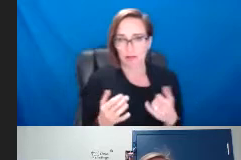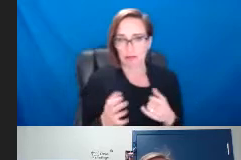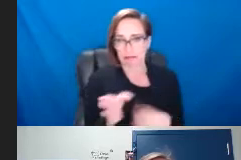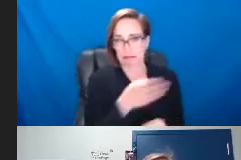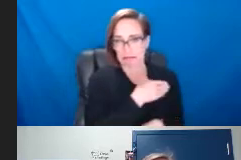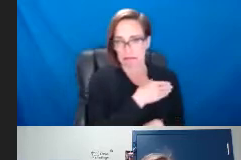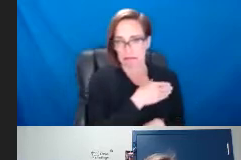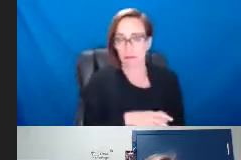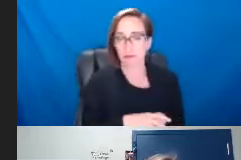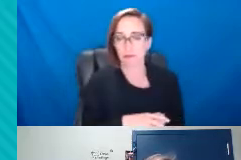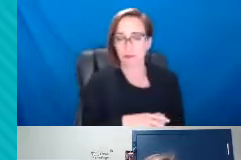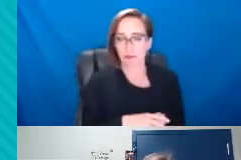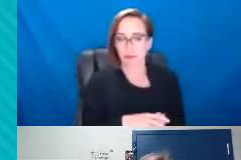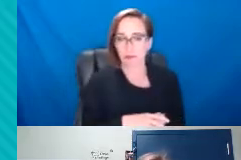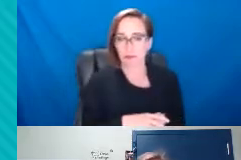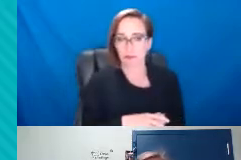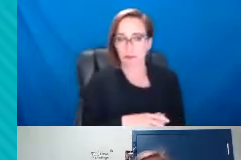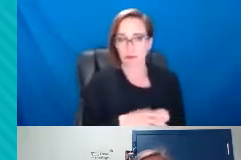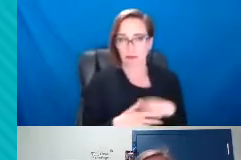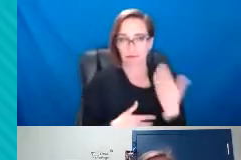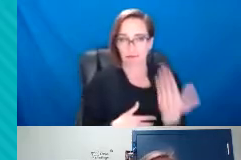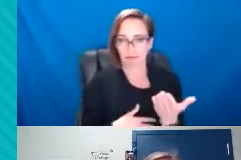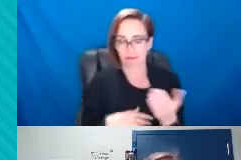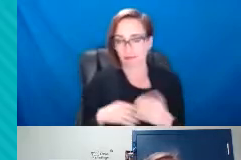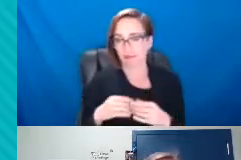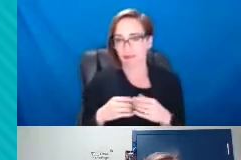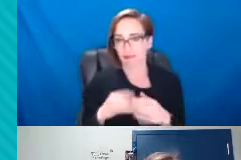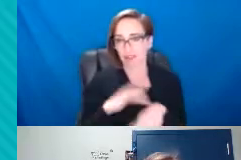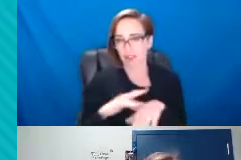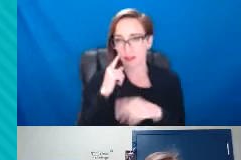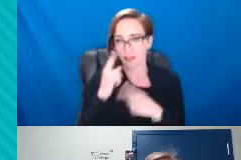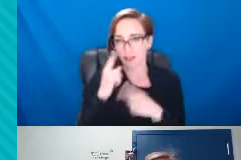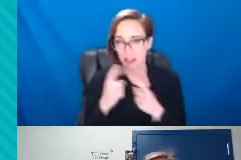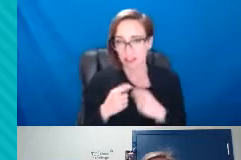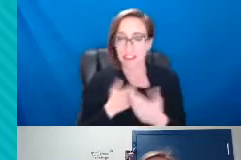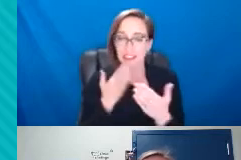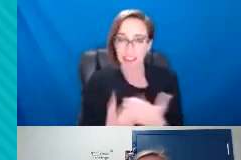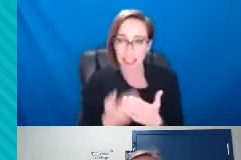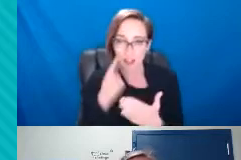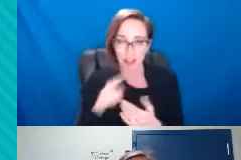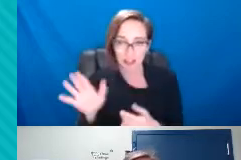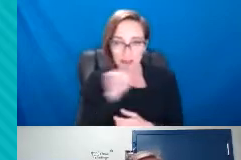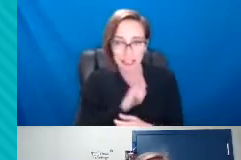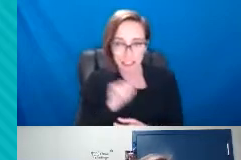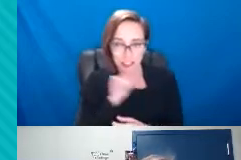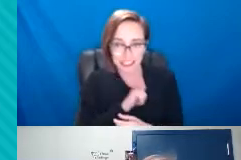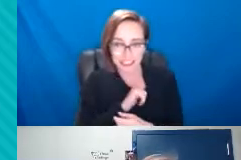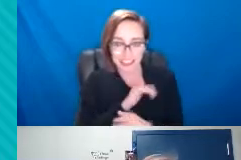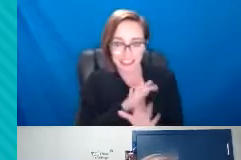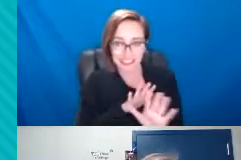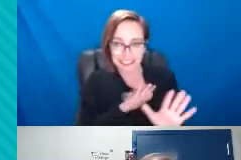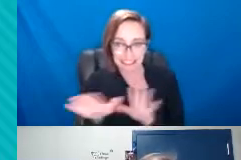I want to bring this to questions, and I do want to thank everybody for your patience and going through this with me. And I